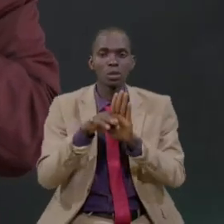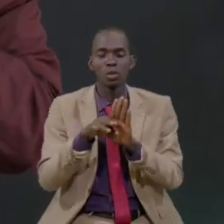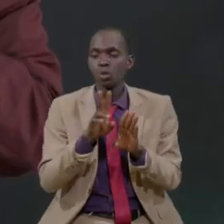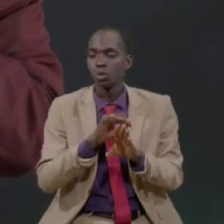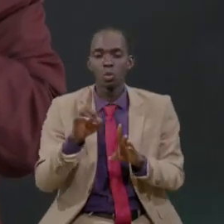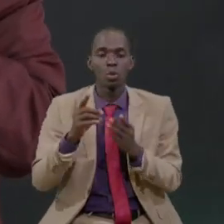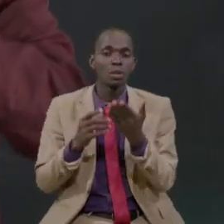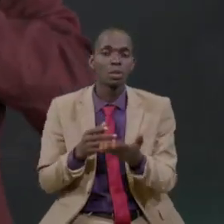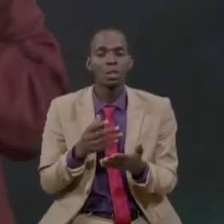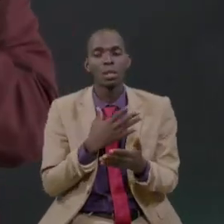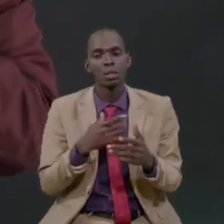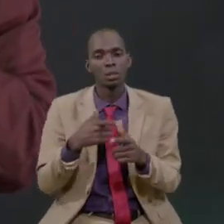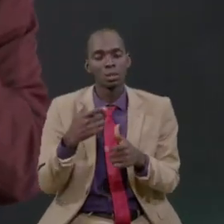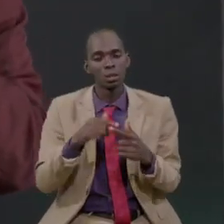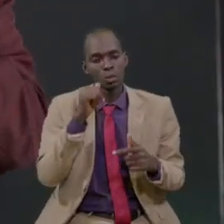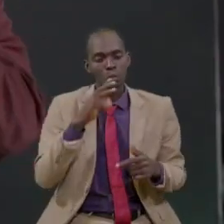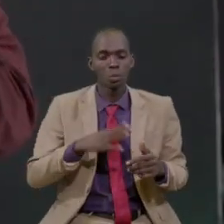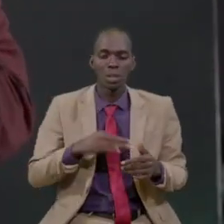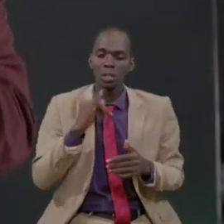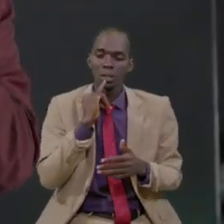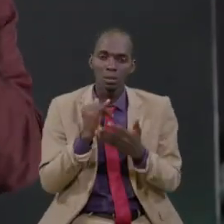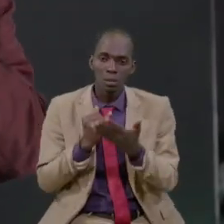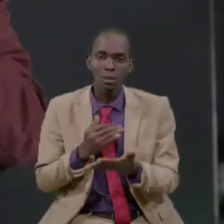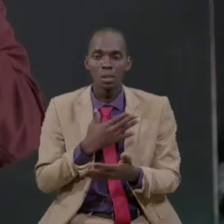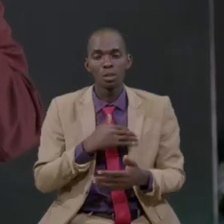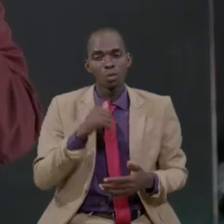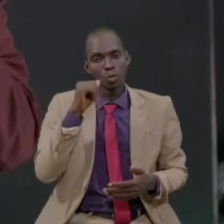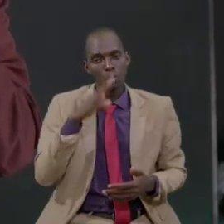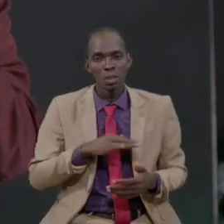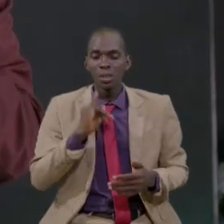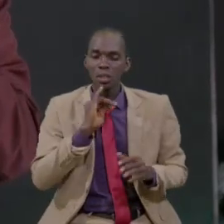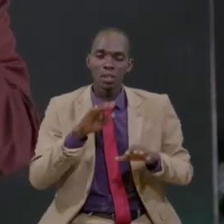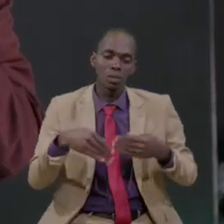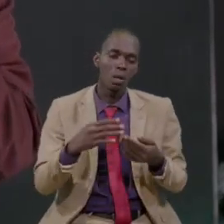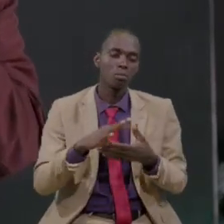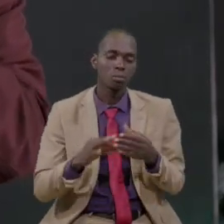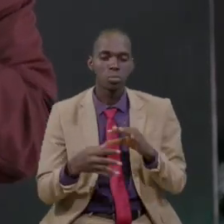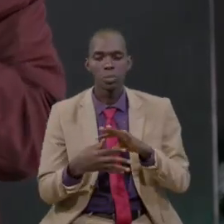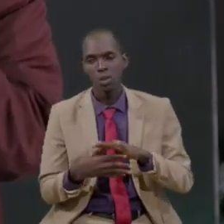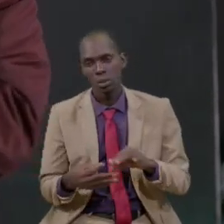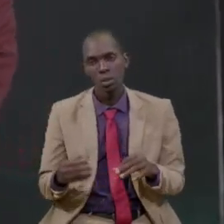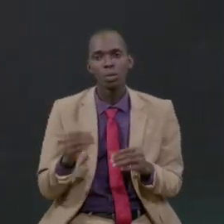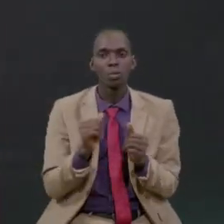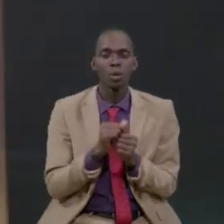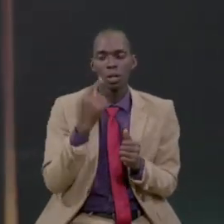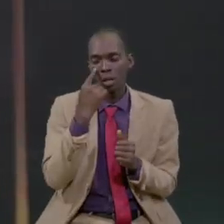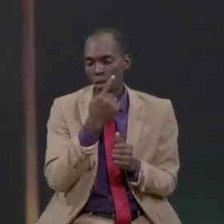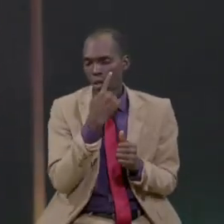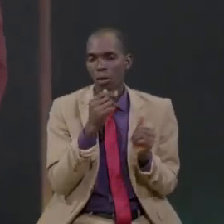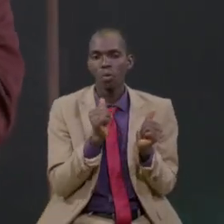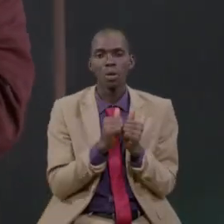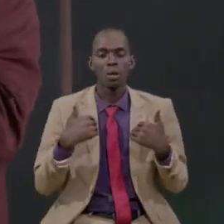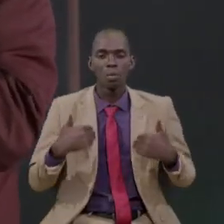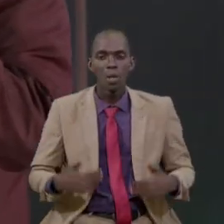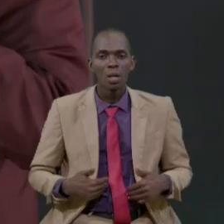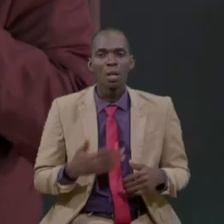lady is there, and the lady is telling stories, rolling eyes and everything. Well, you say she